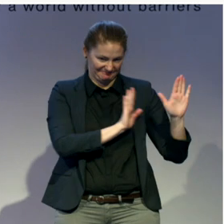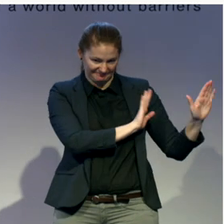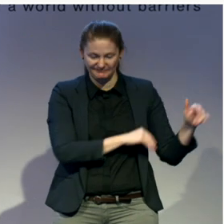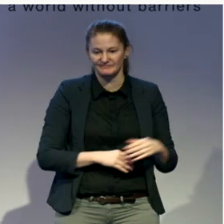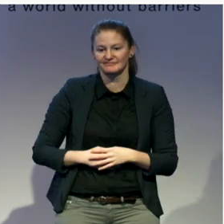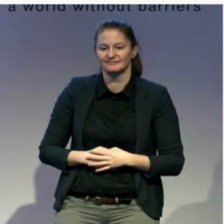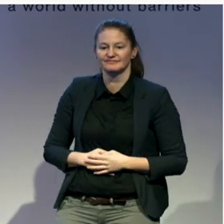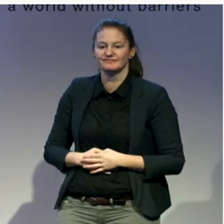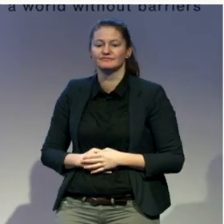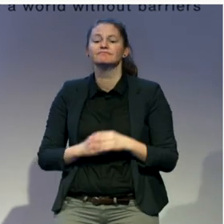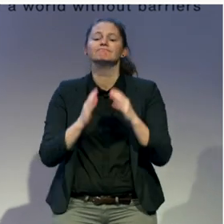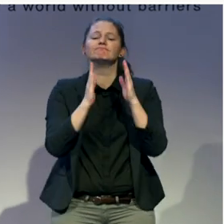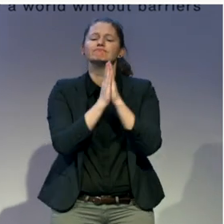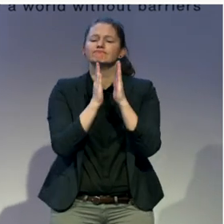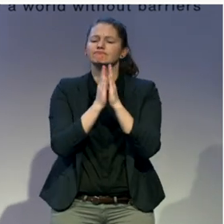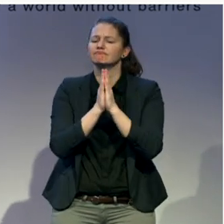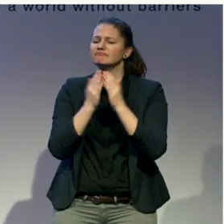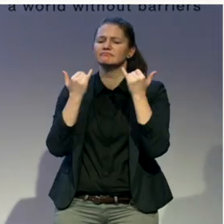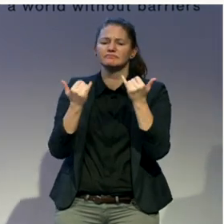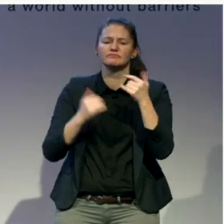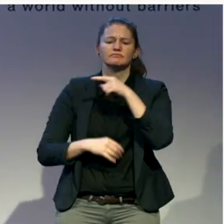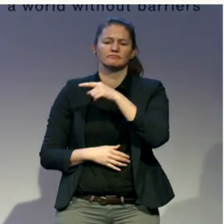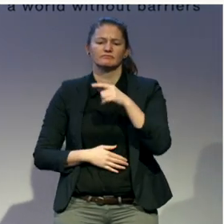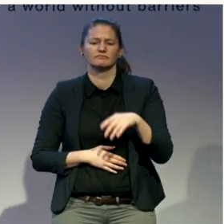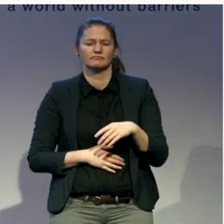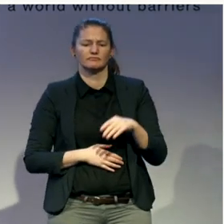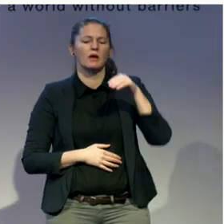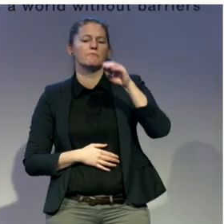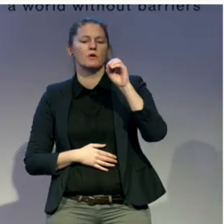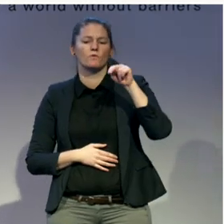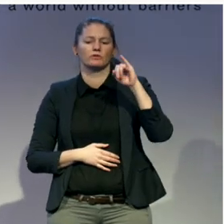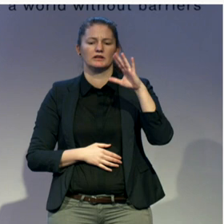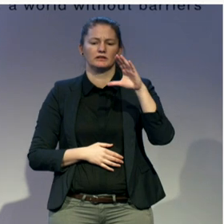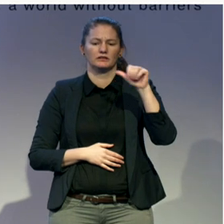Natalia Asdo Cambodia and